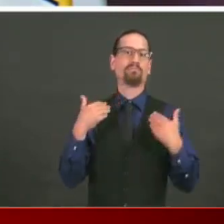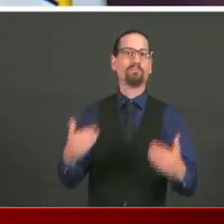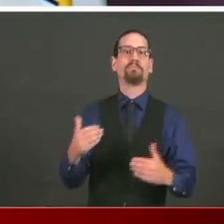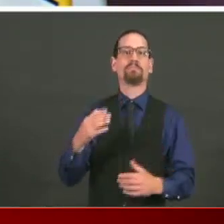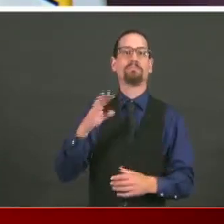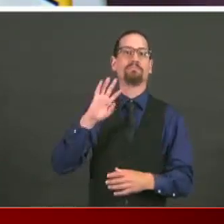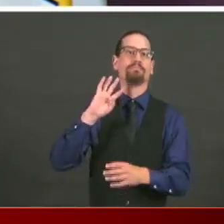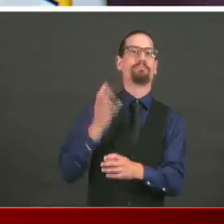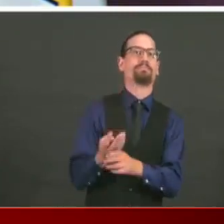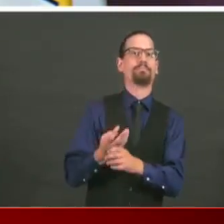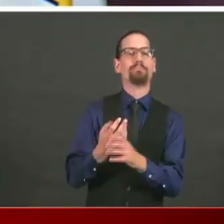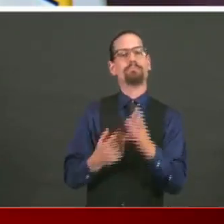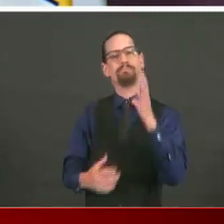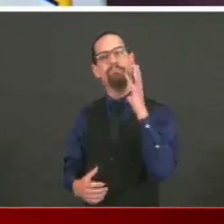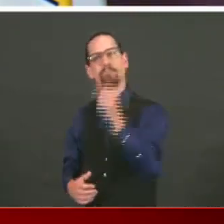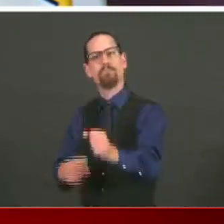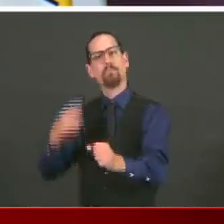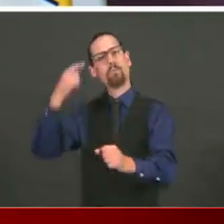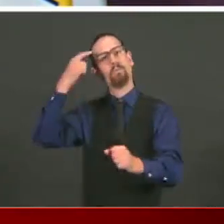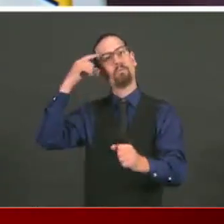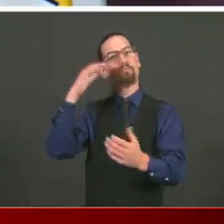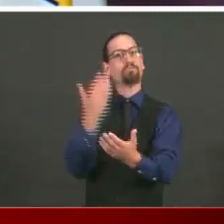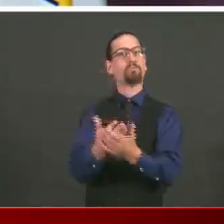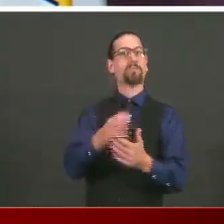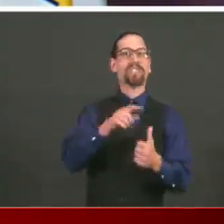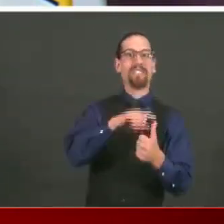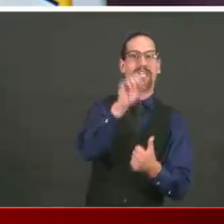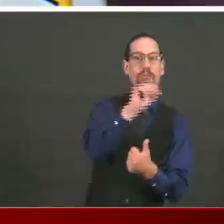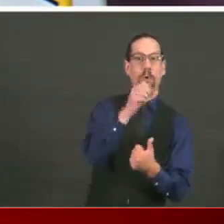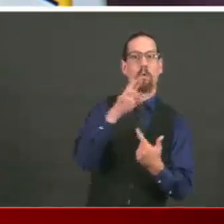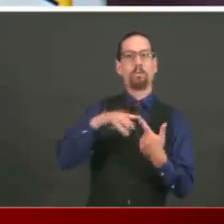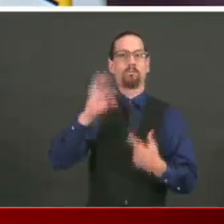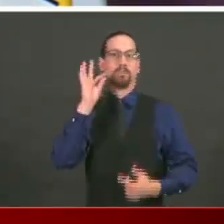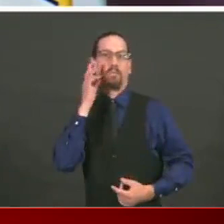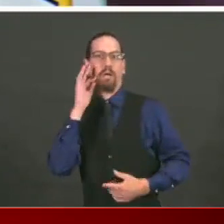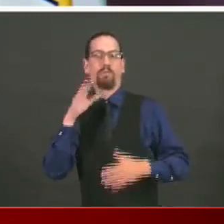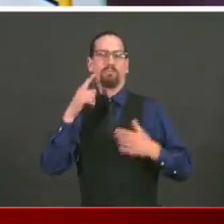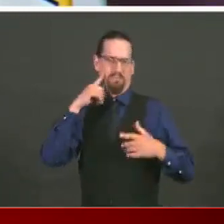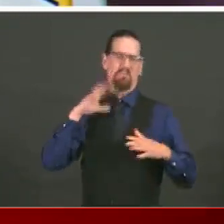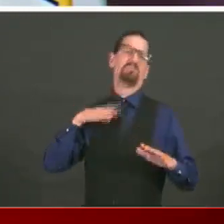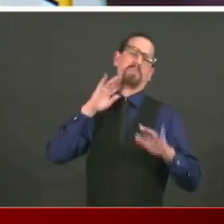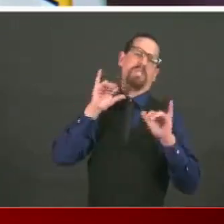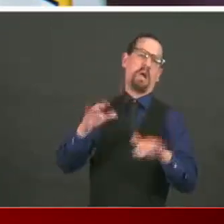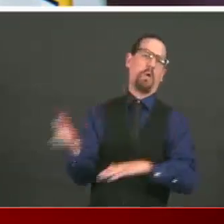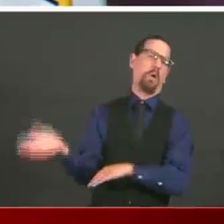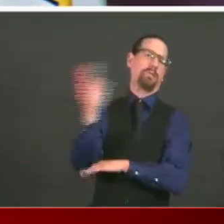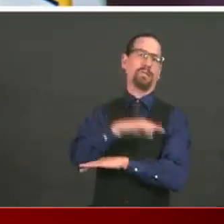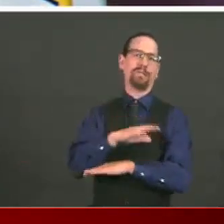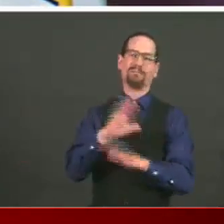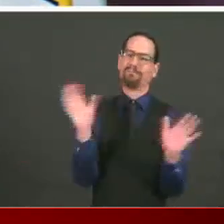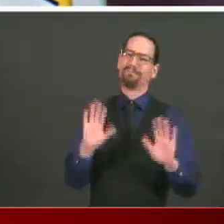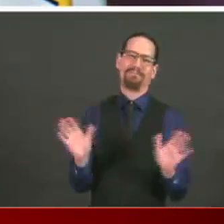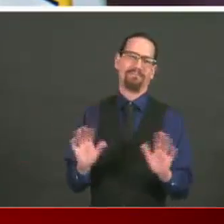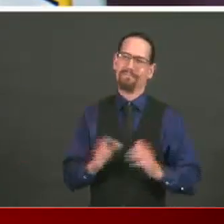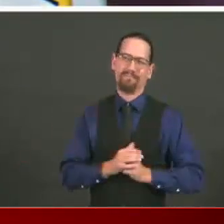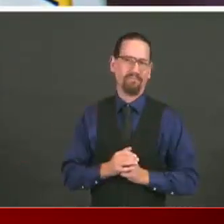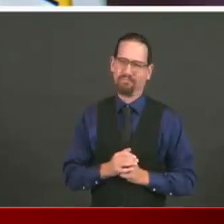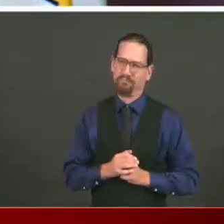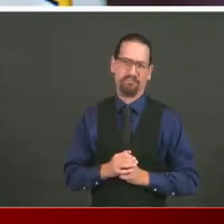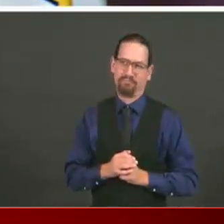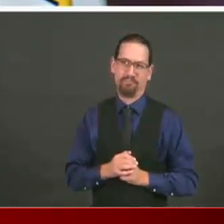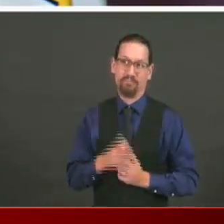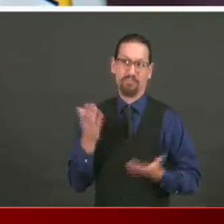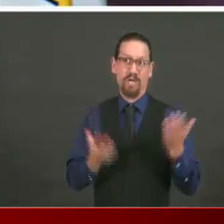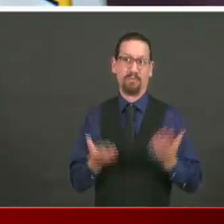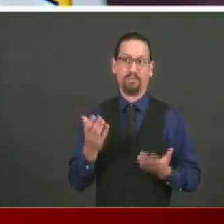going to be very reduced. You know, I can't tell, maybe you have a friend, you can walk to the beach, maybe you can go later on, maybe, you